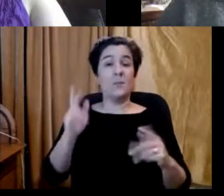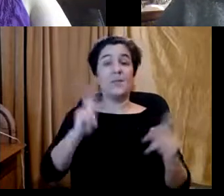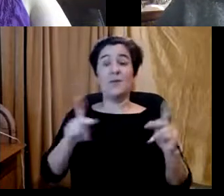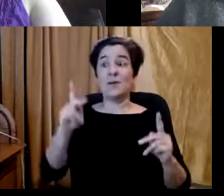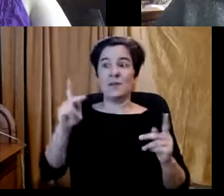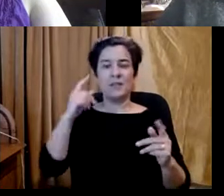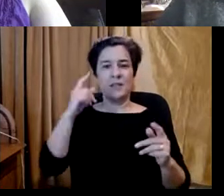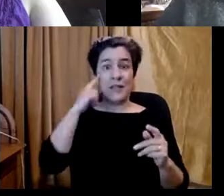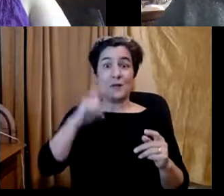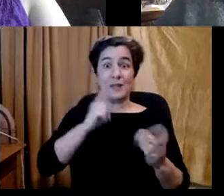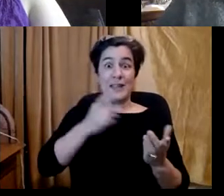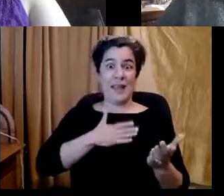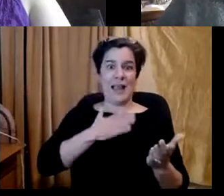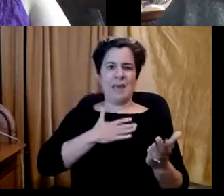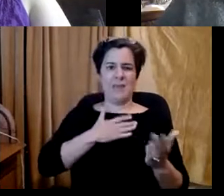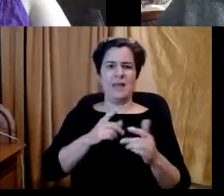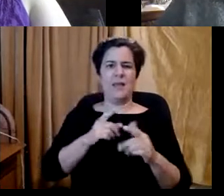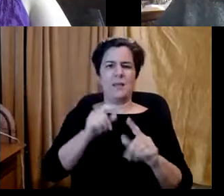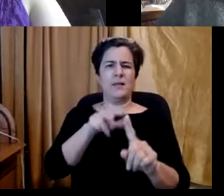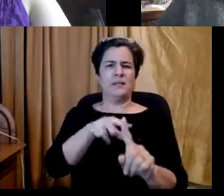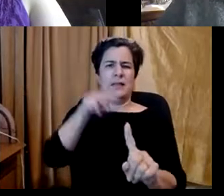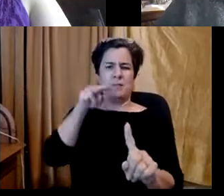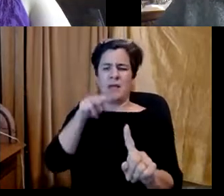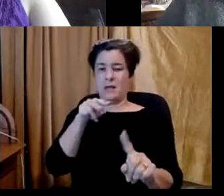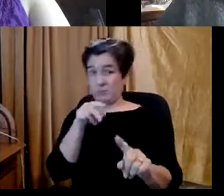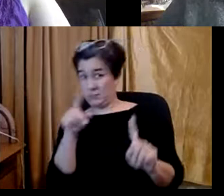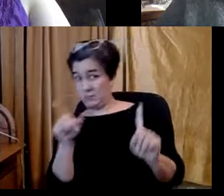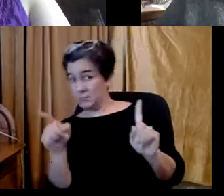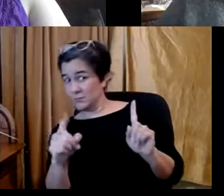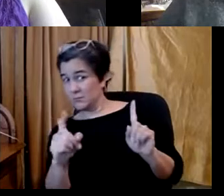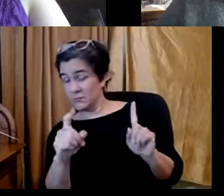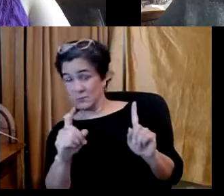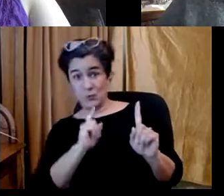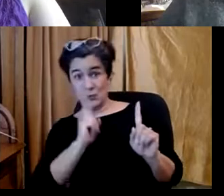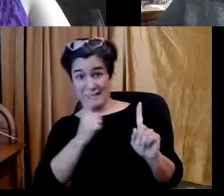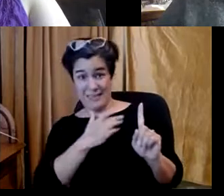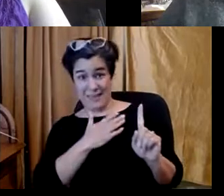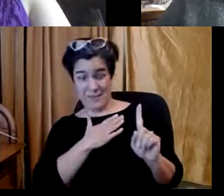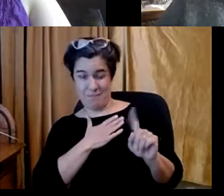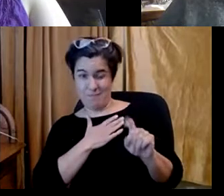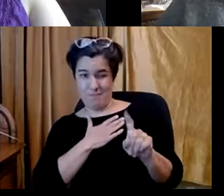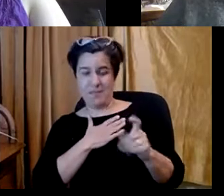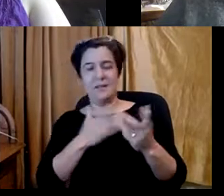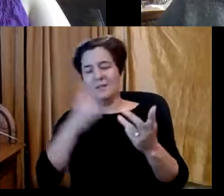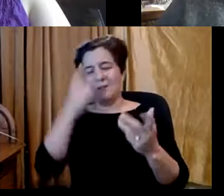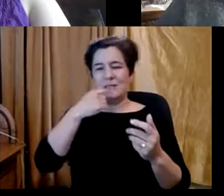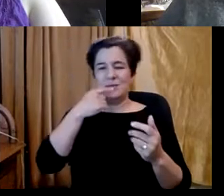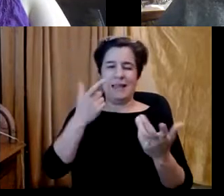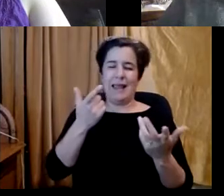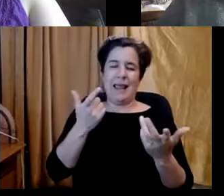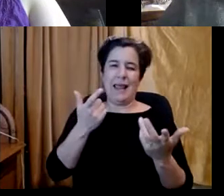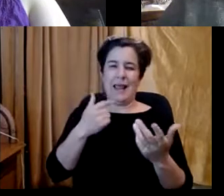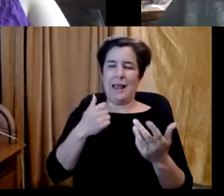just step back and you just think, but are you really happy? So to say like I've never been in a toxic relationship, it's just I haven't been in a lot of